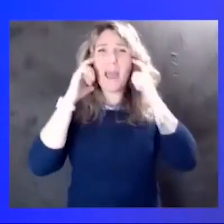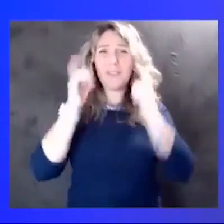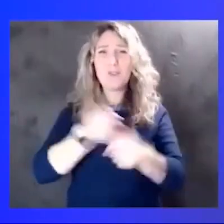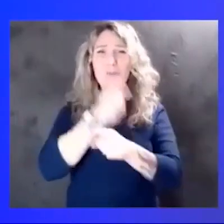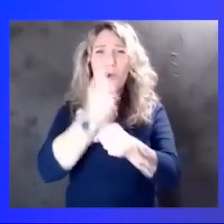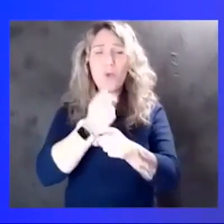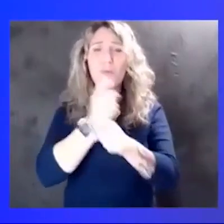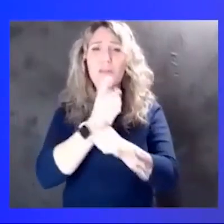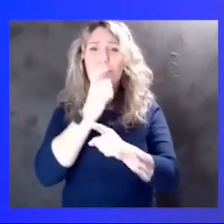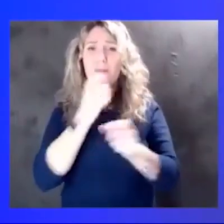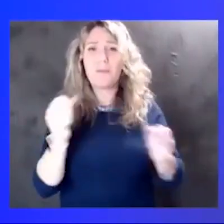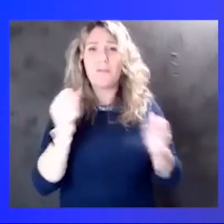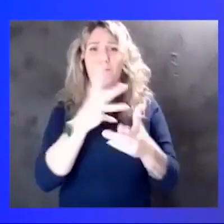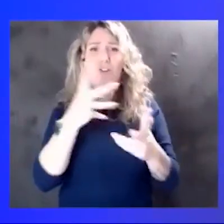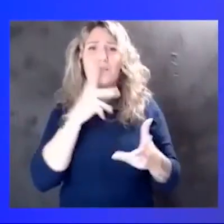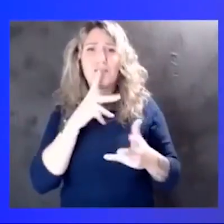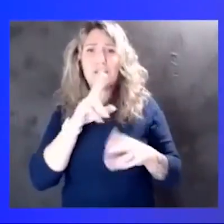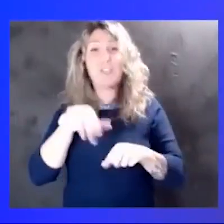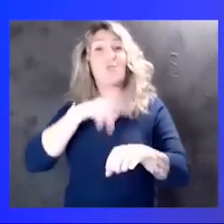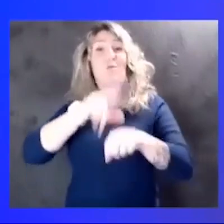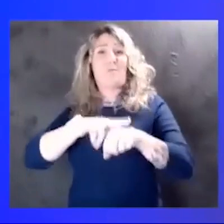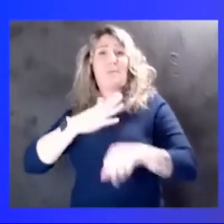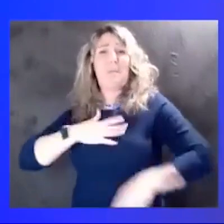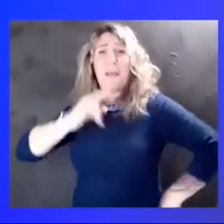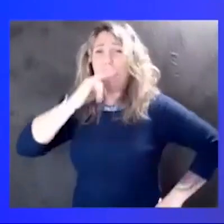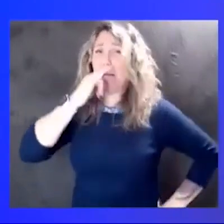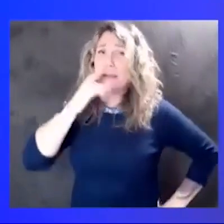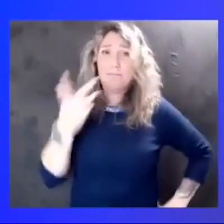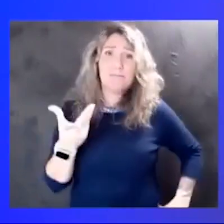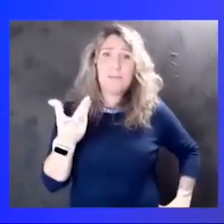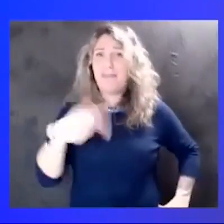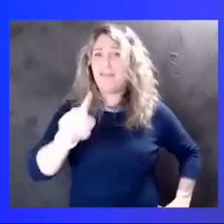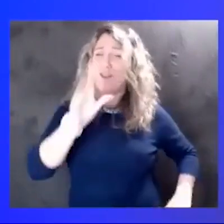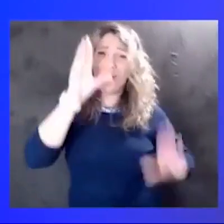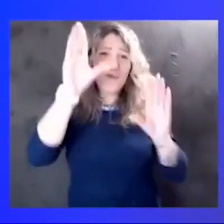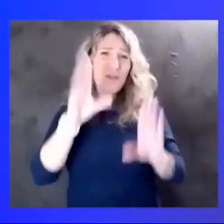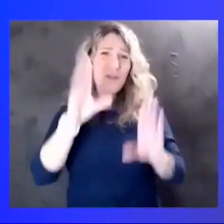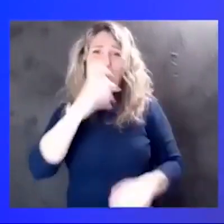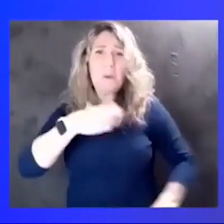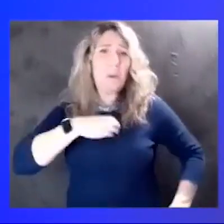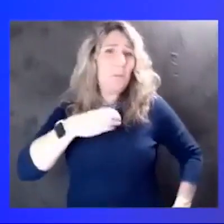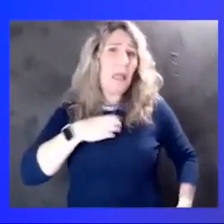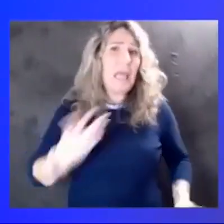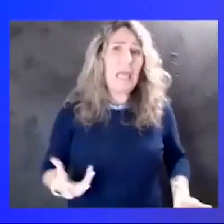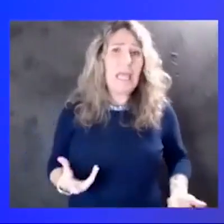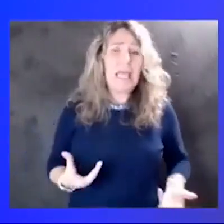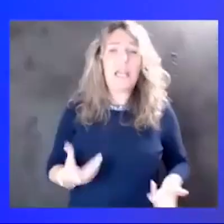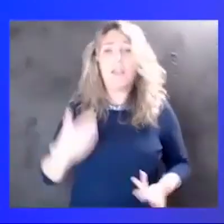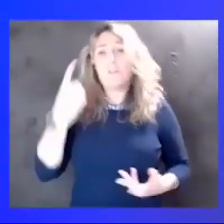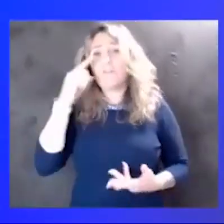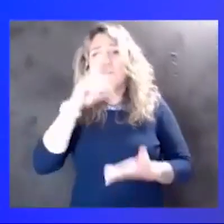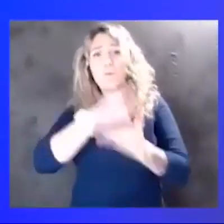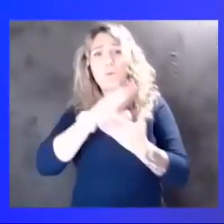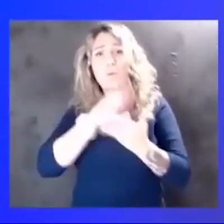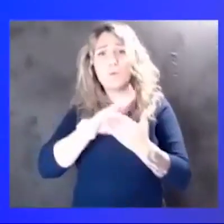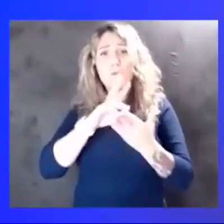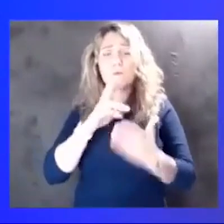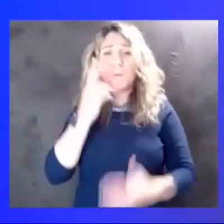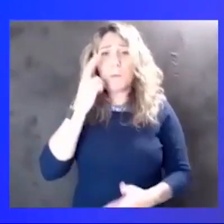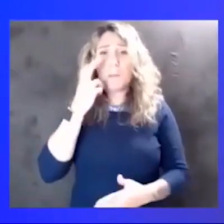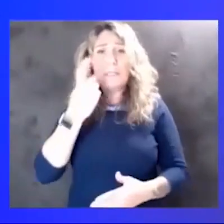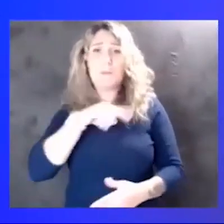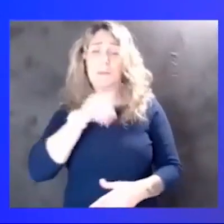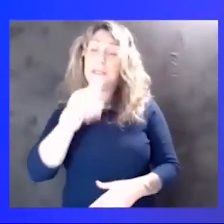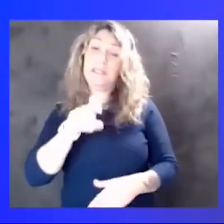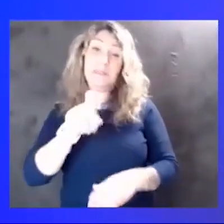just normalize it with my kids, and they're great. They don't complain about it. I think for school purposes, we're going to have to wear masks